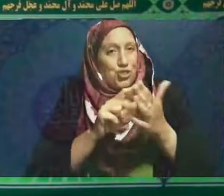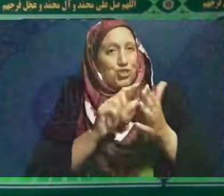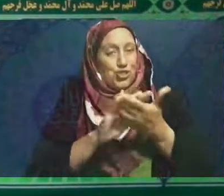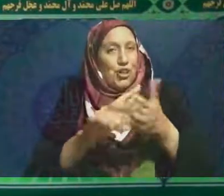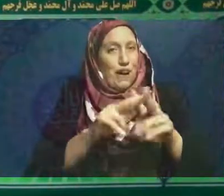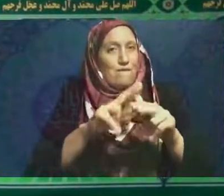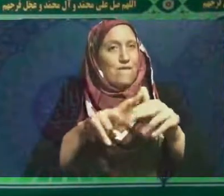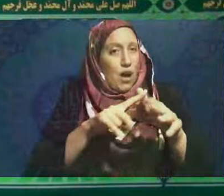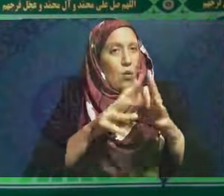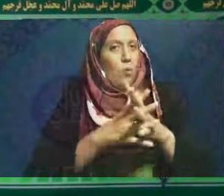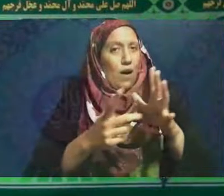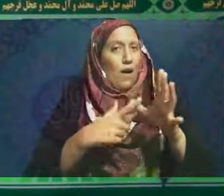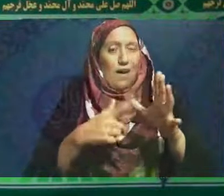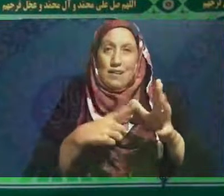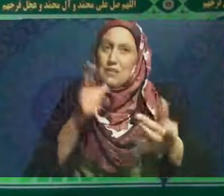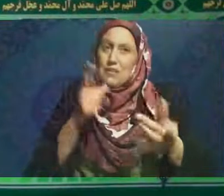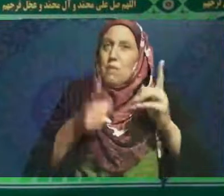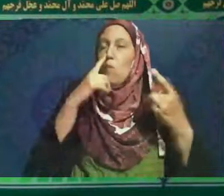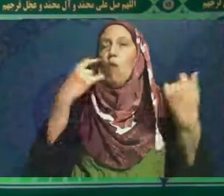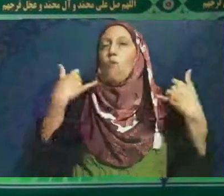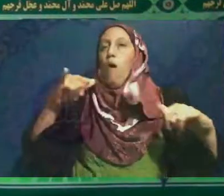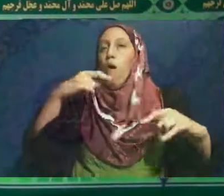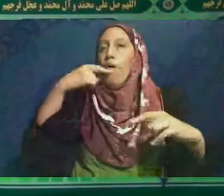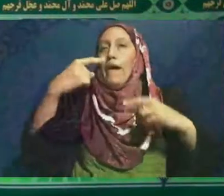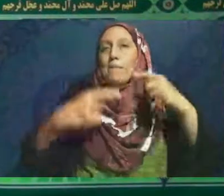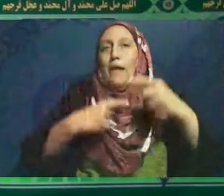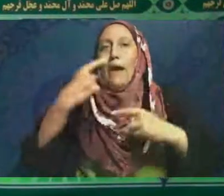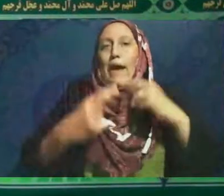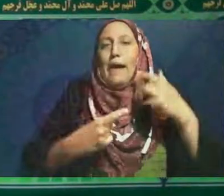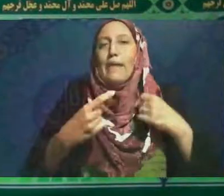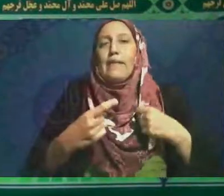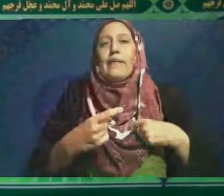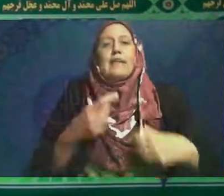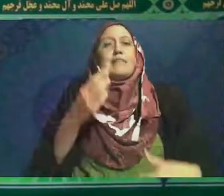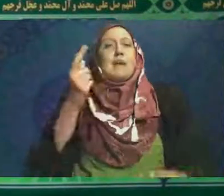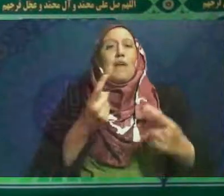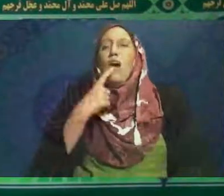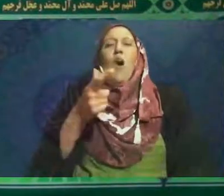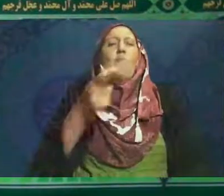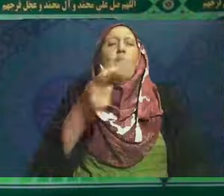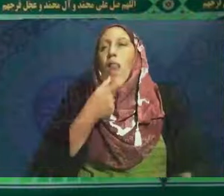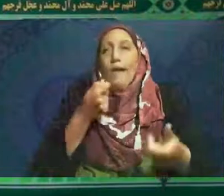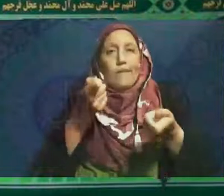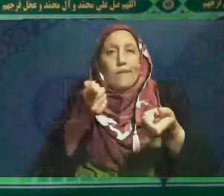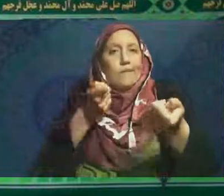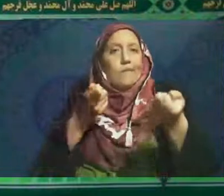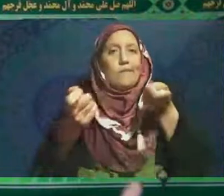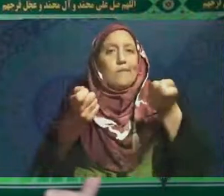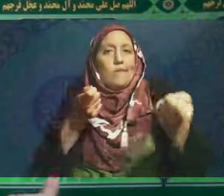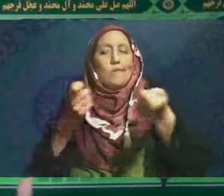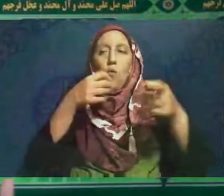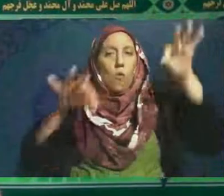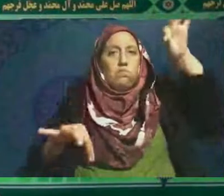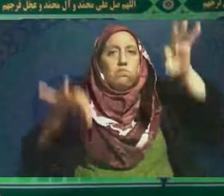like saying that money talks. This is like vetoing God's rule. God wanted to punish me, and all